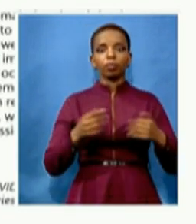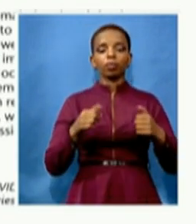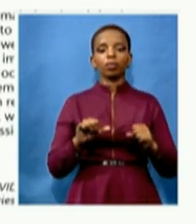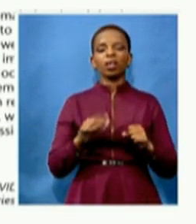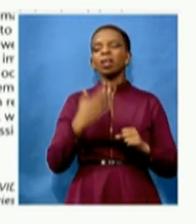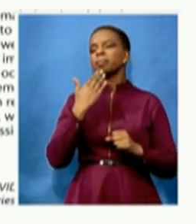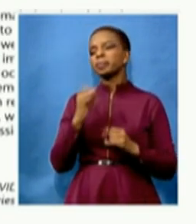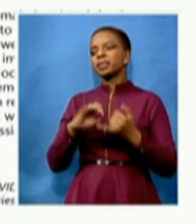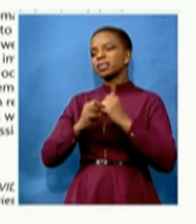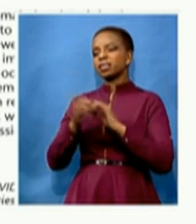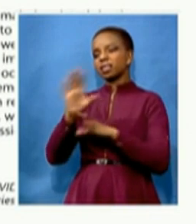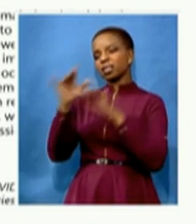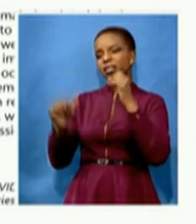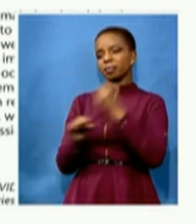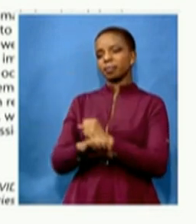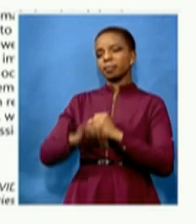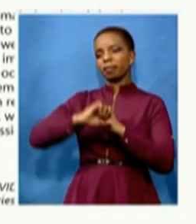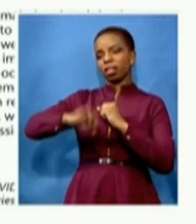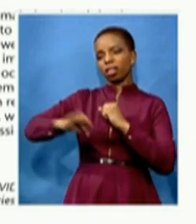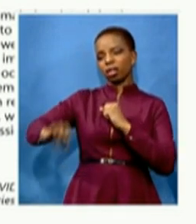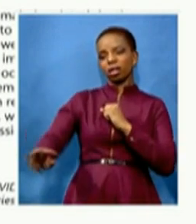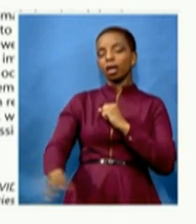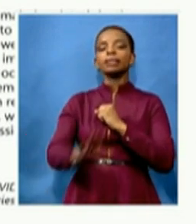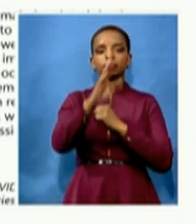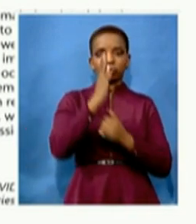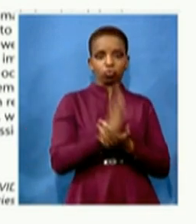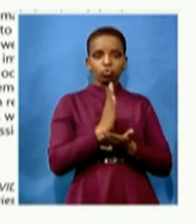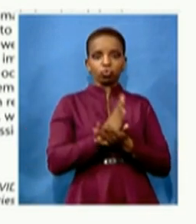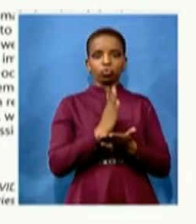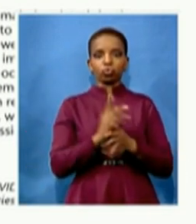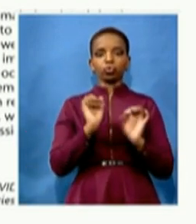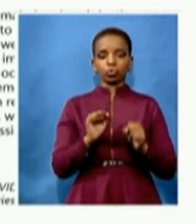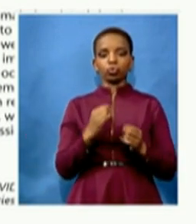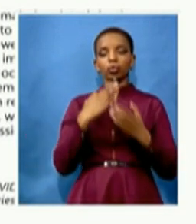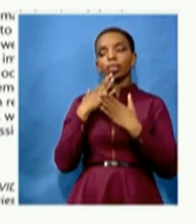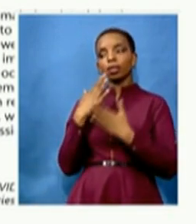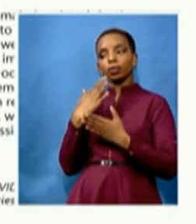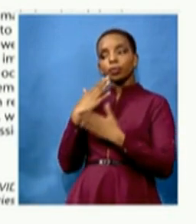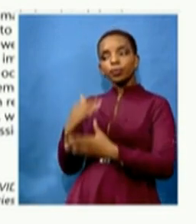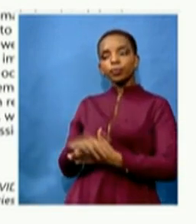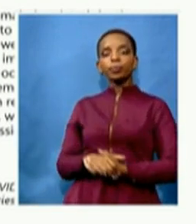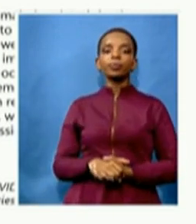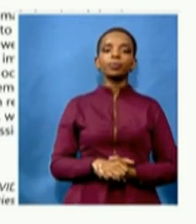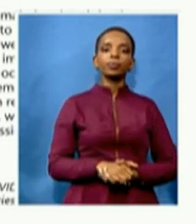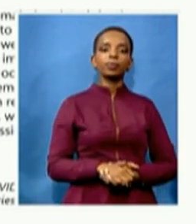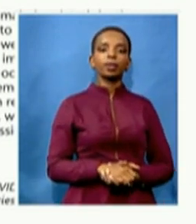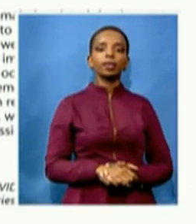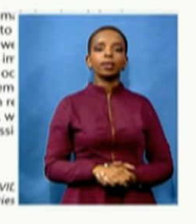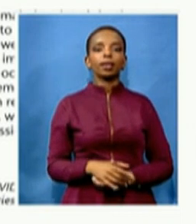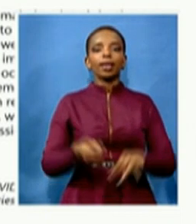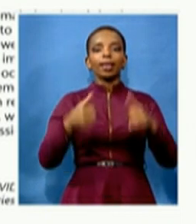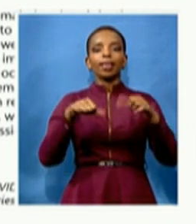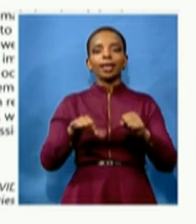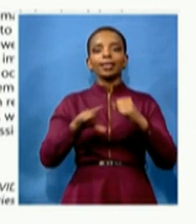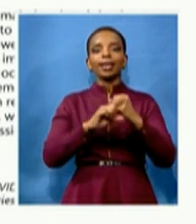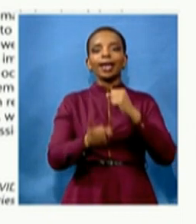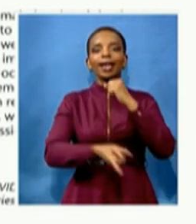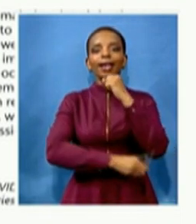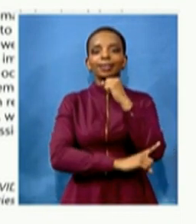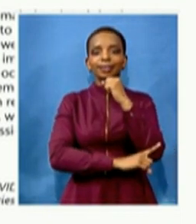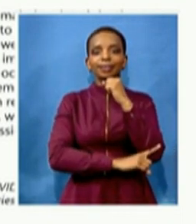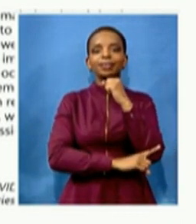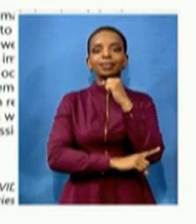absolutely. Thanks, Anban. And then lastly, or almost lastly, we have some significant